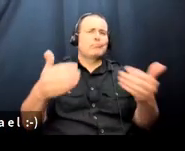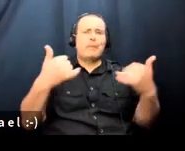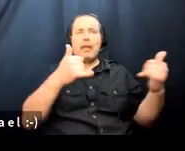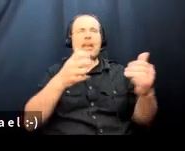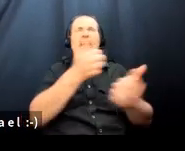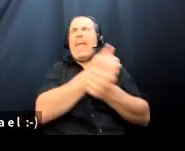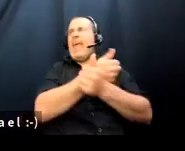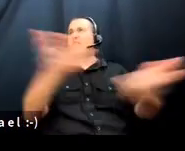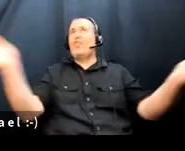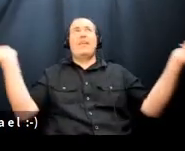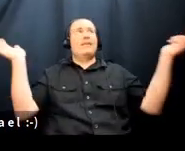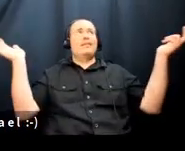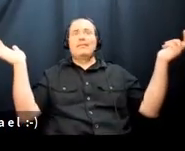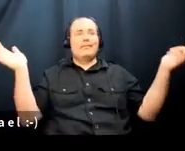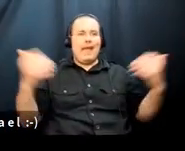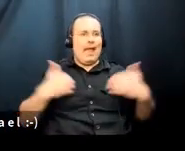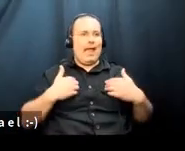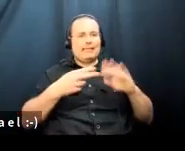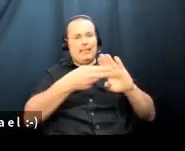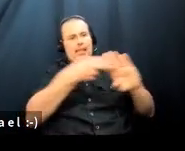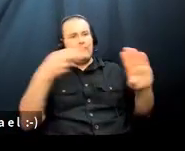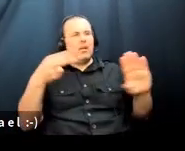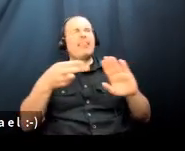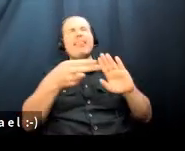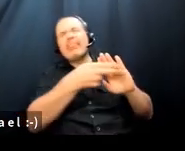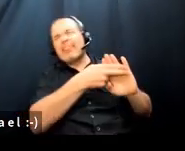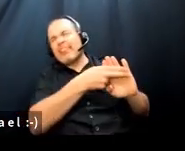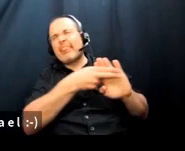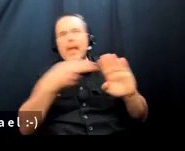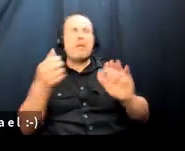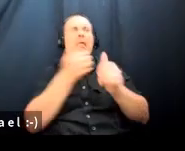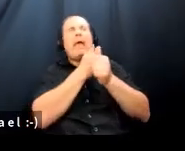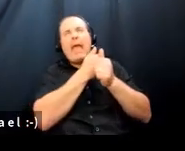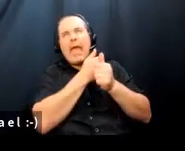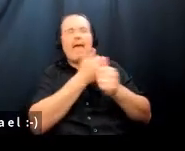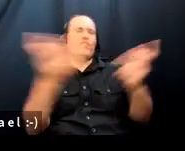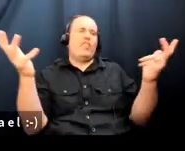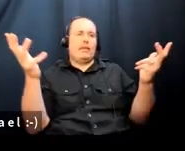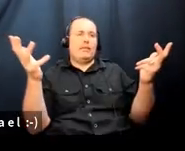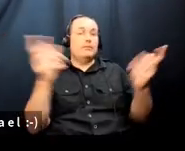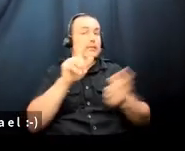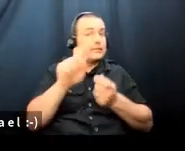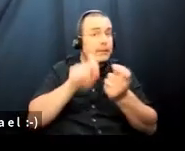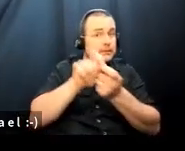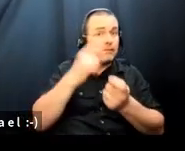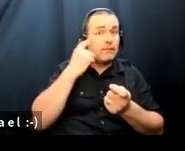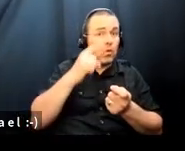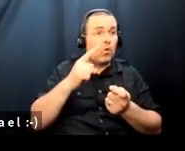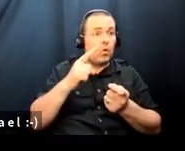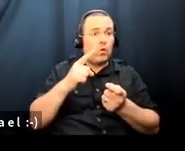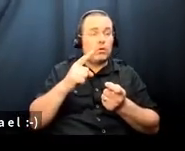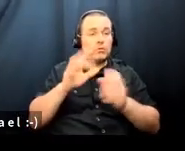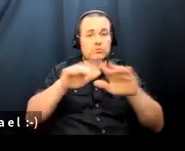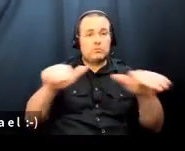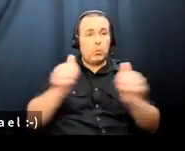I even tell moms and dads, label everything. Particularly, by the way, for kids with autism spectrum